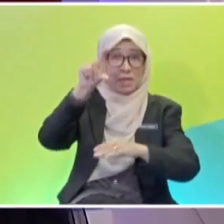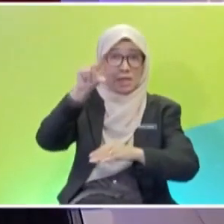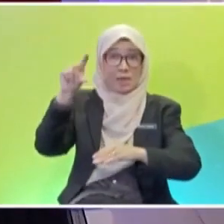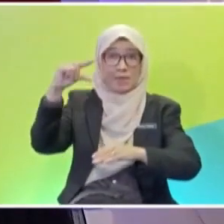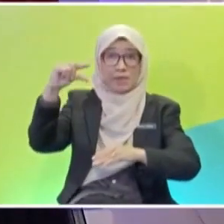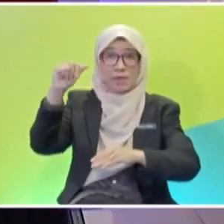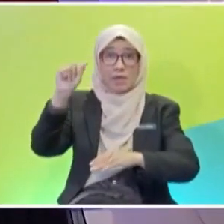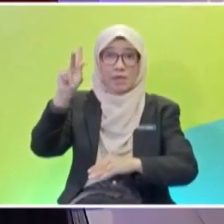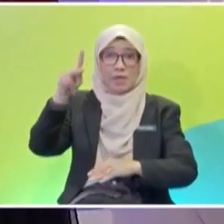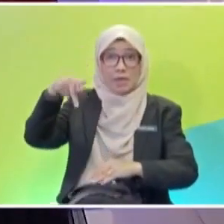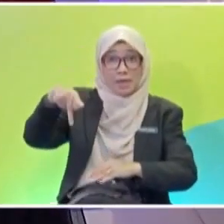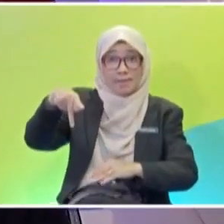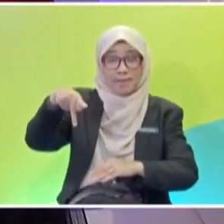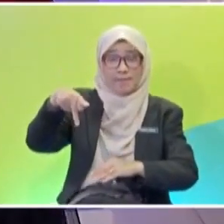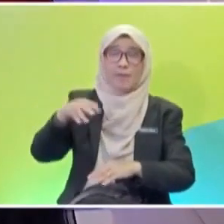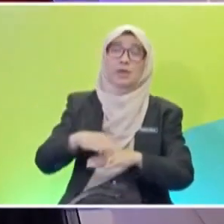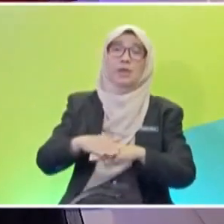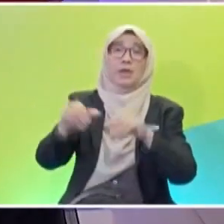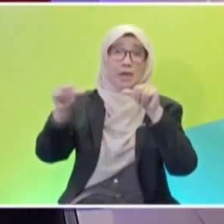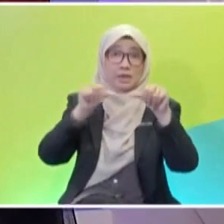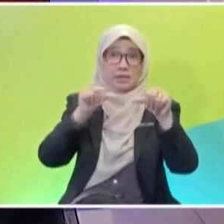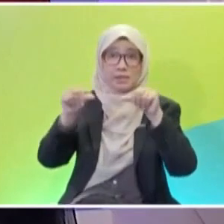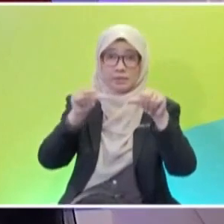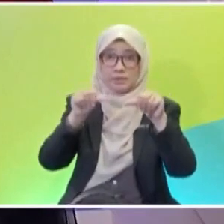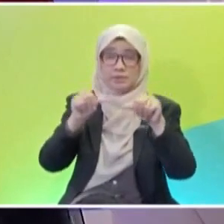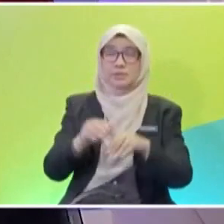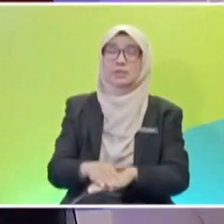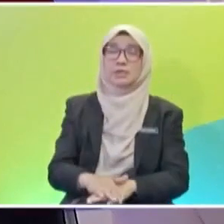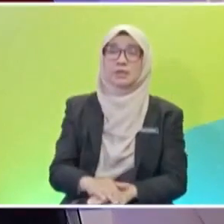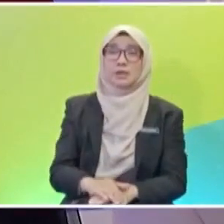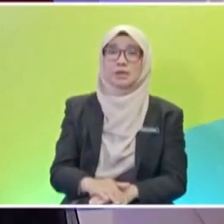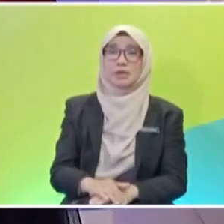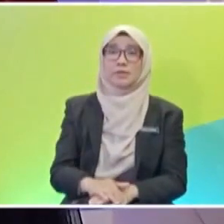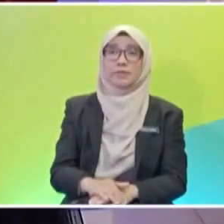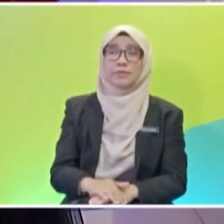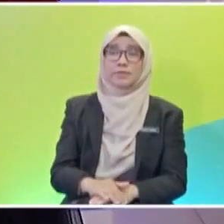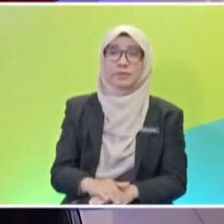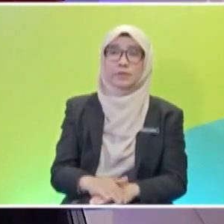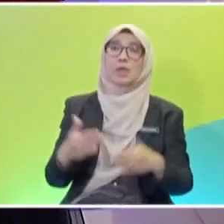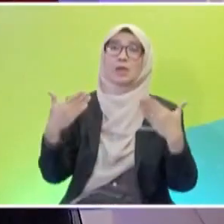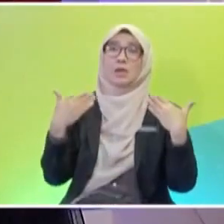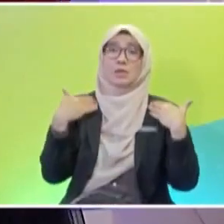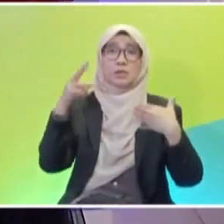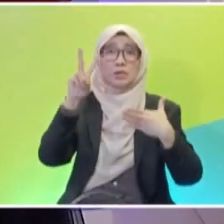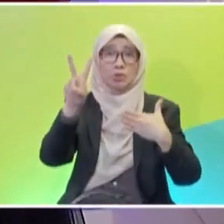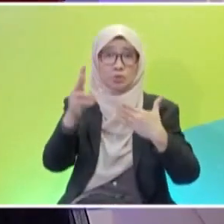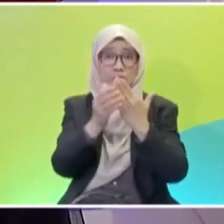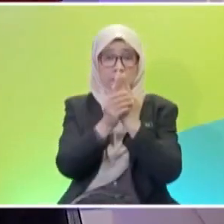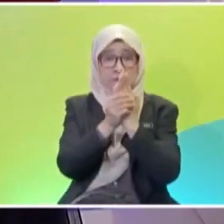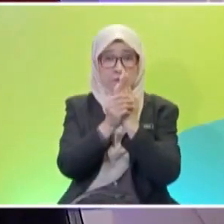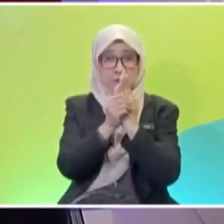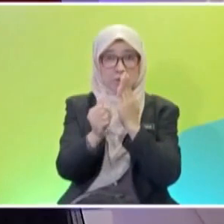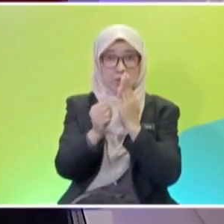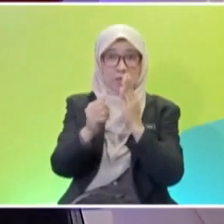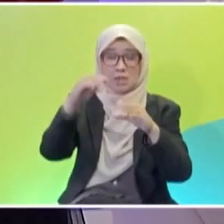can guess meaning of words from contextual clues. So these are the skills that pupils need to learn when they are reading.